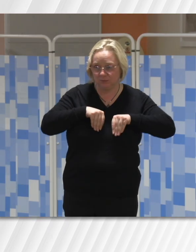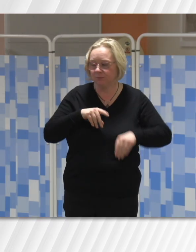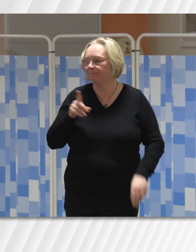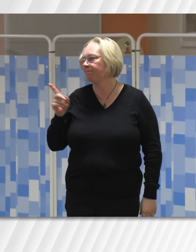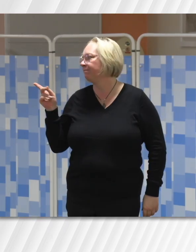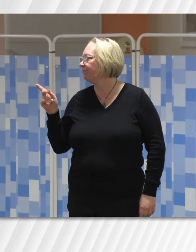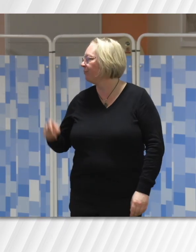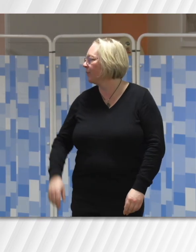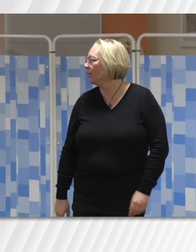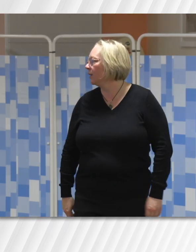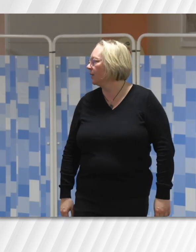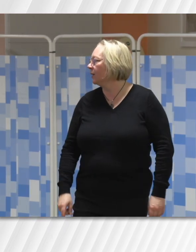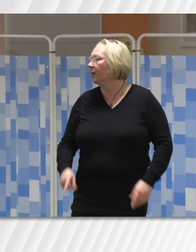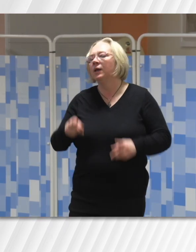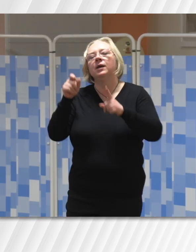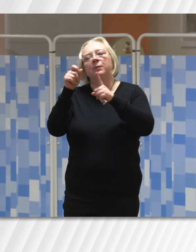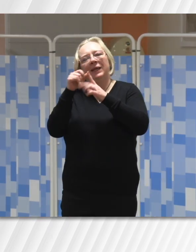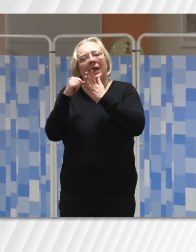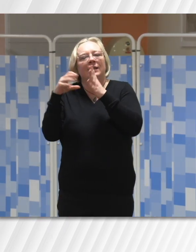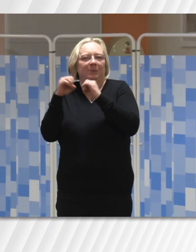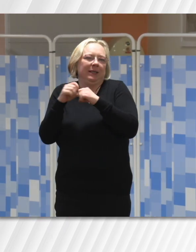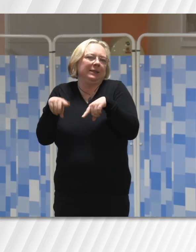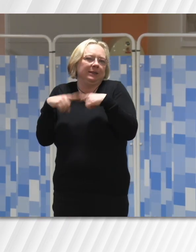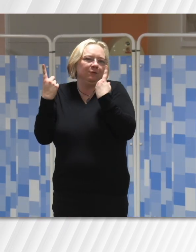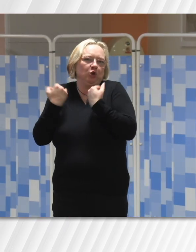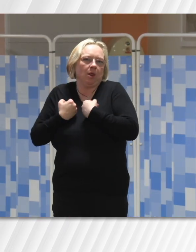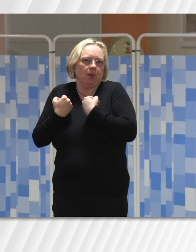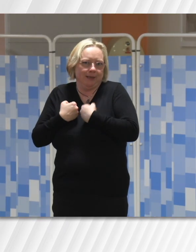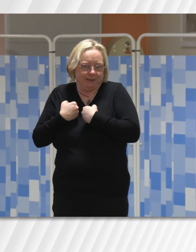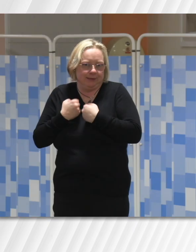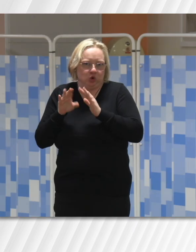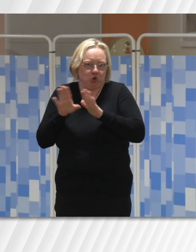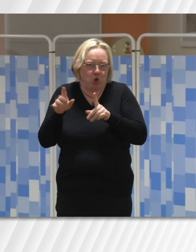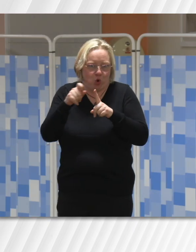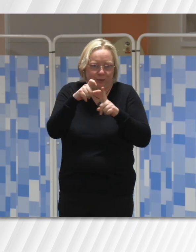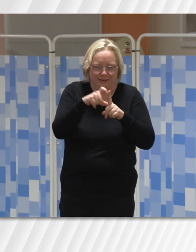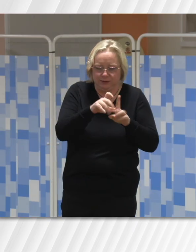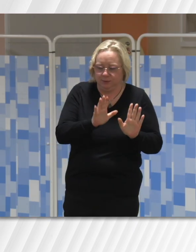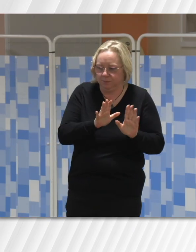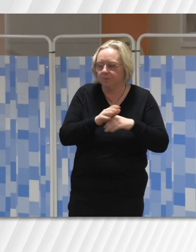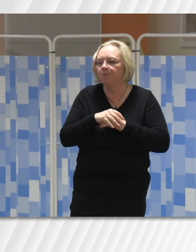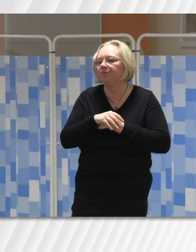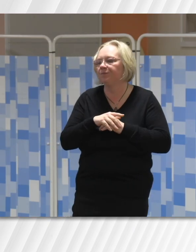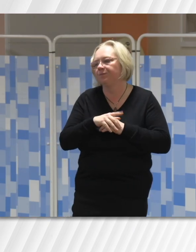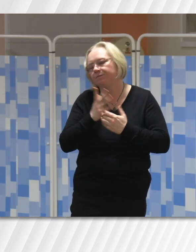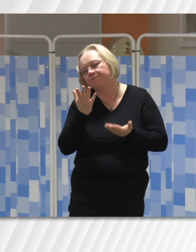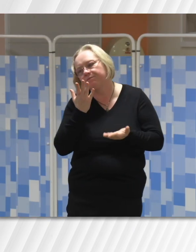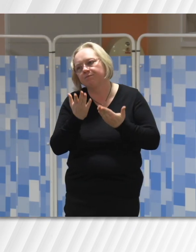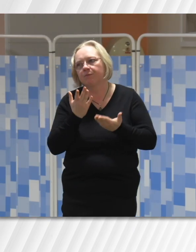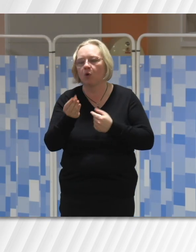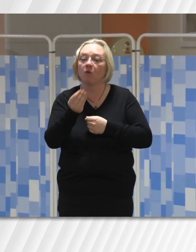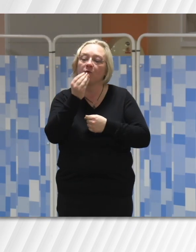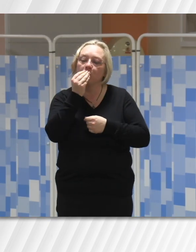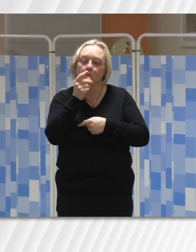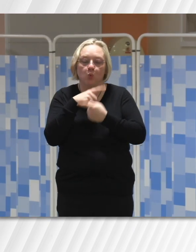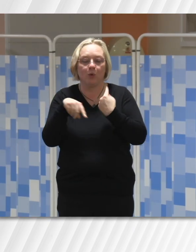Well, PSP is slightly different because nobody knows why that one happens. I understand that. But in terms of the diet, we